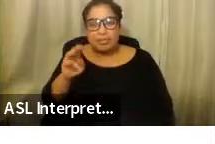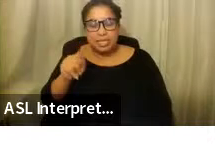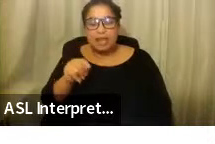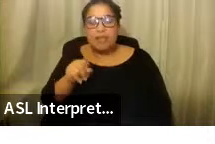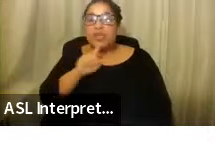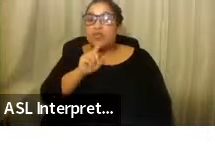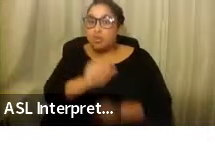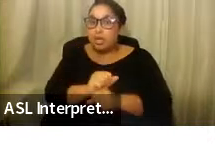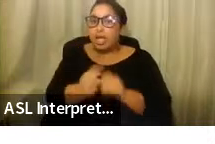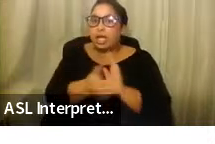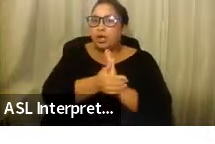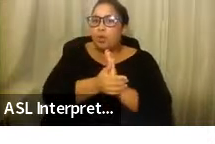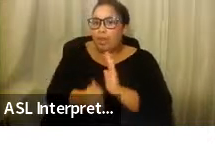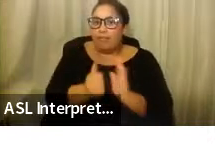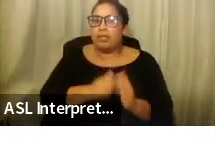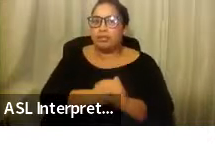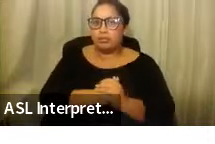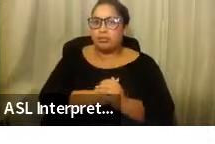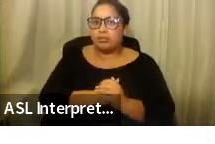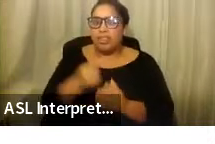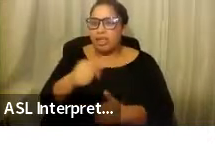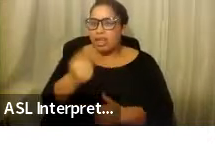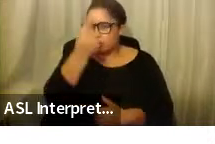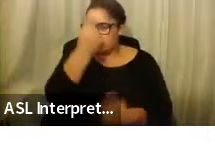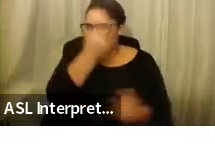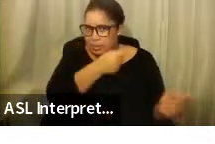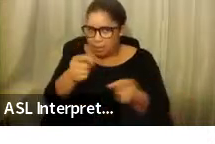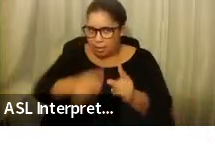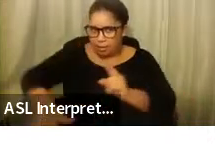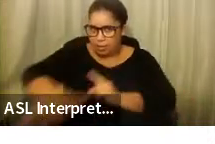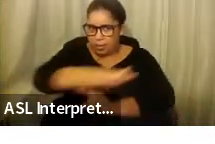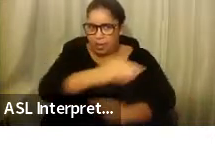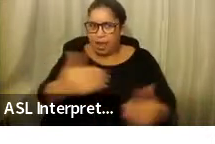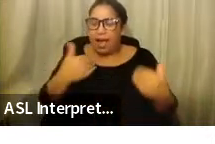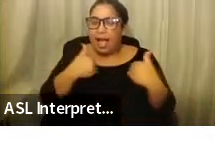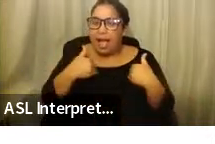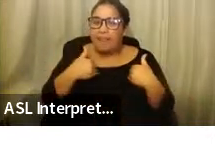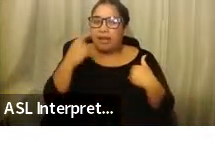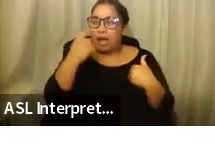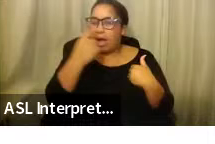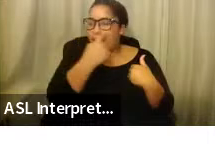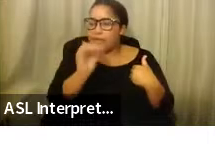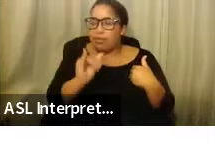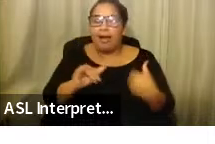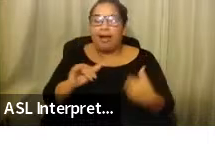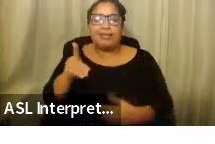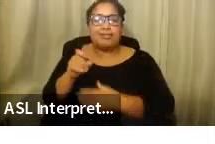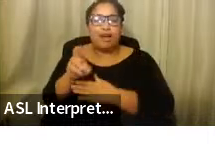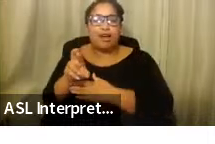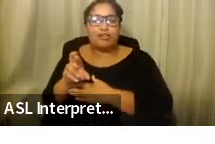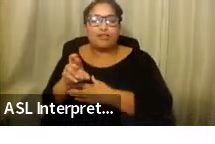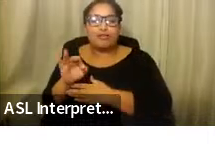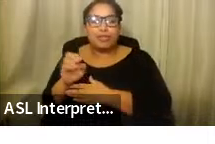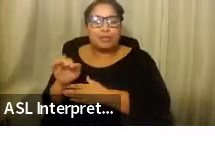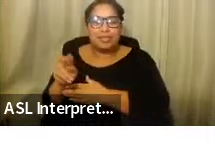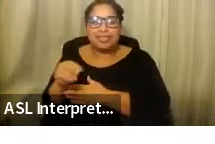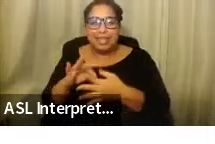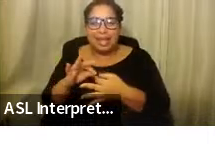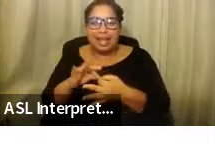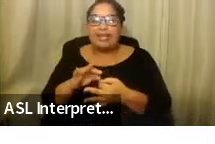They really understand what's going on out there, and having eyes, like Dr. Freeman said, on their